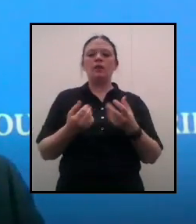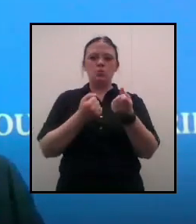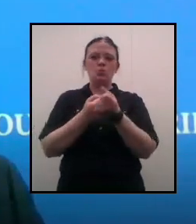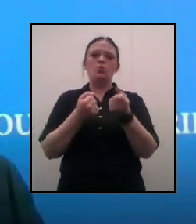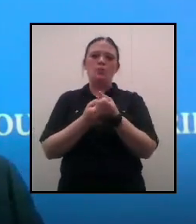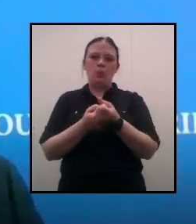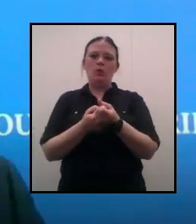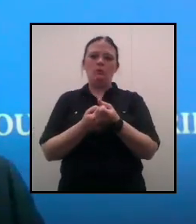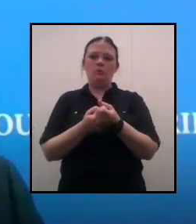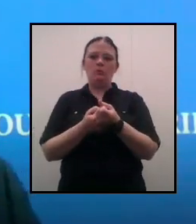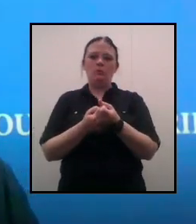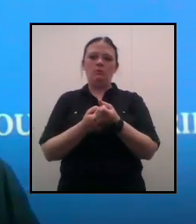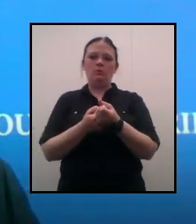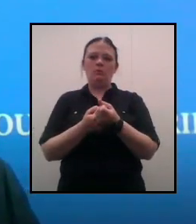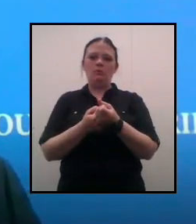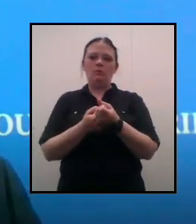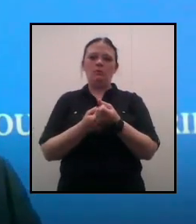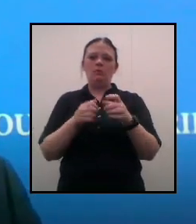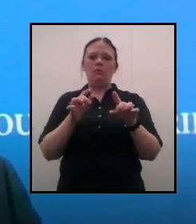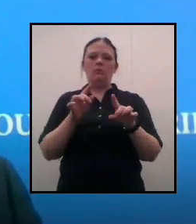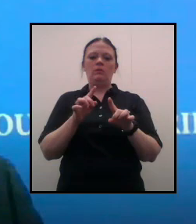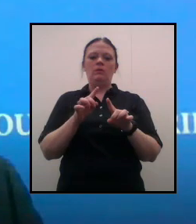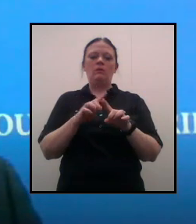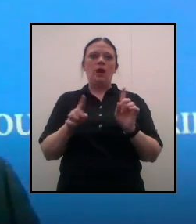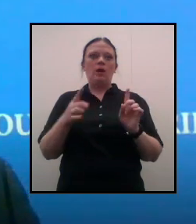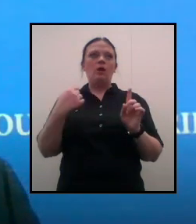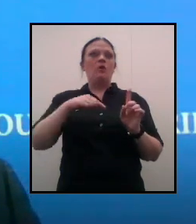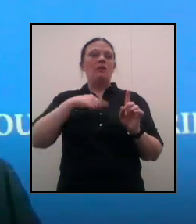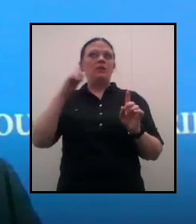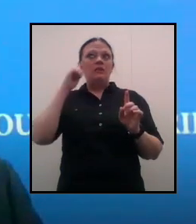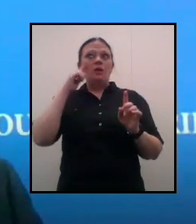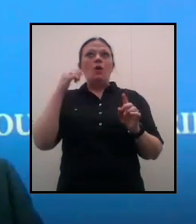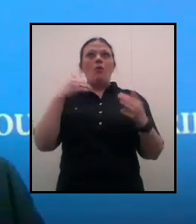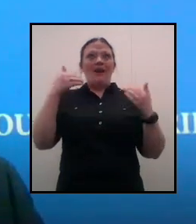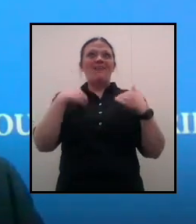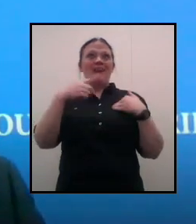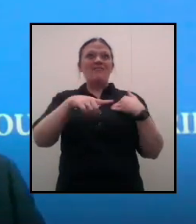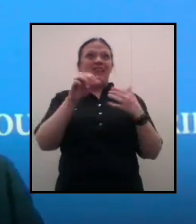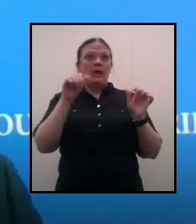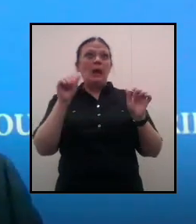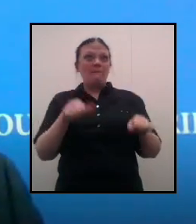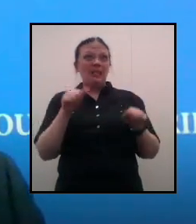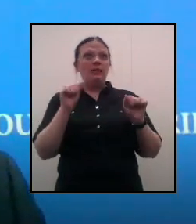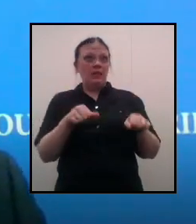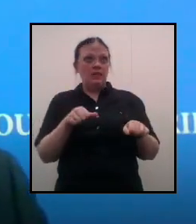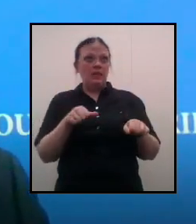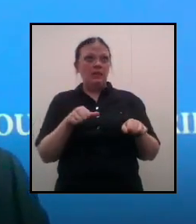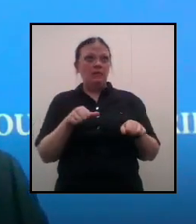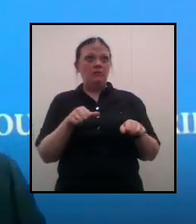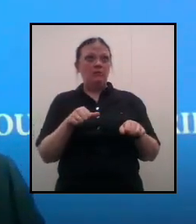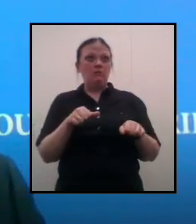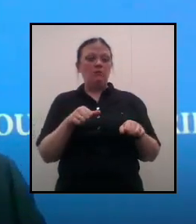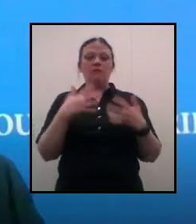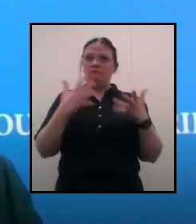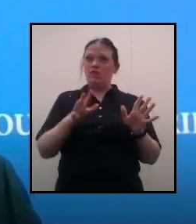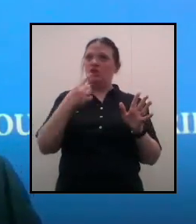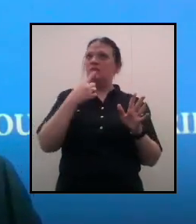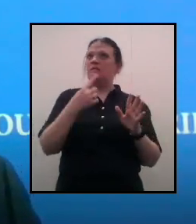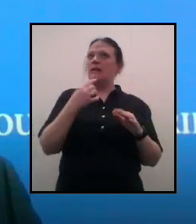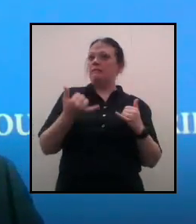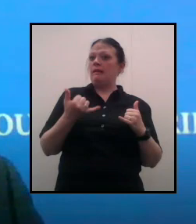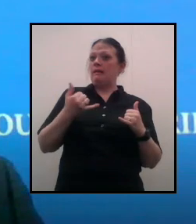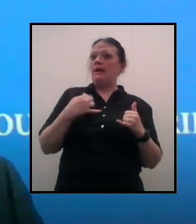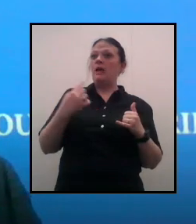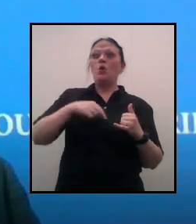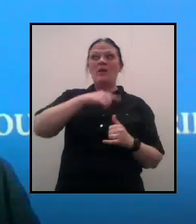support that. But what we're finding out and hearing is a lot of folks are saying, I have this capability, and as was reported earlier today, we thought we were going to